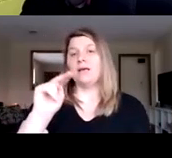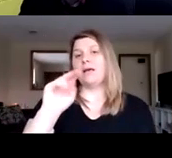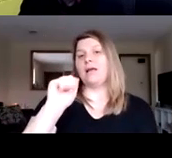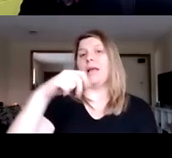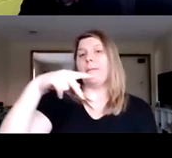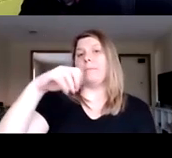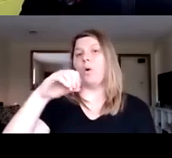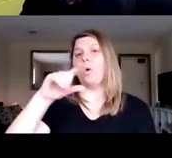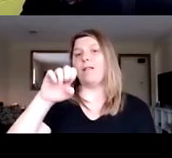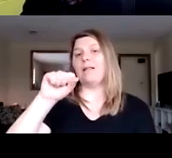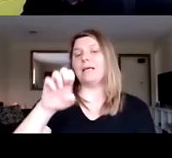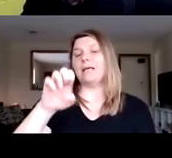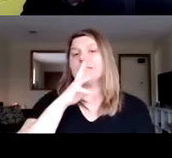patients.